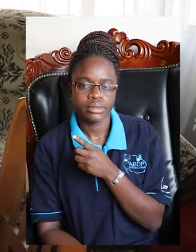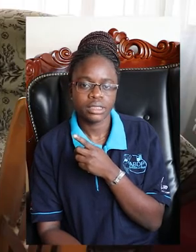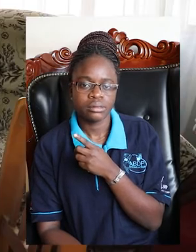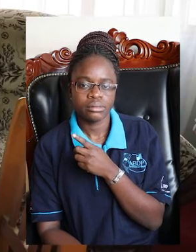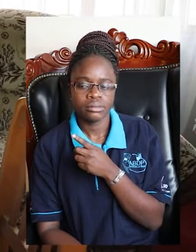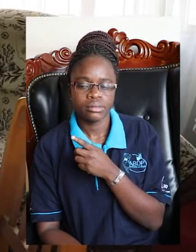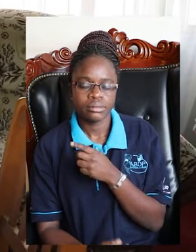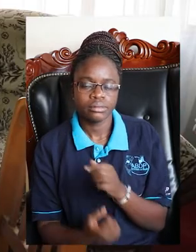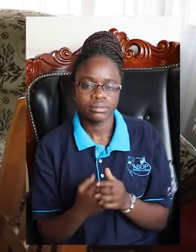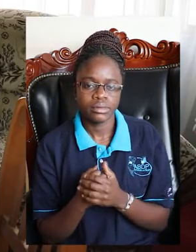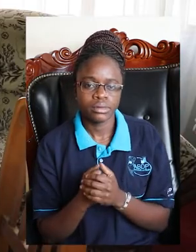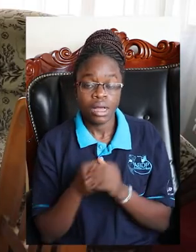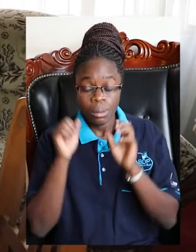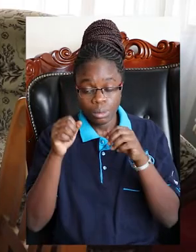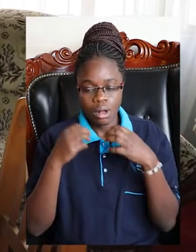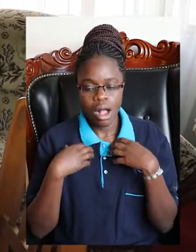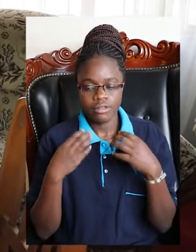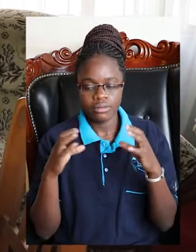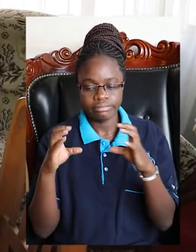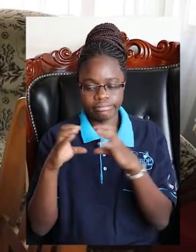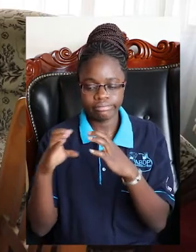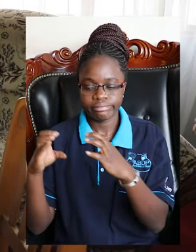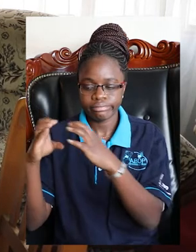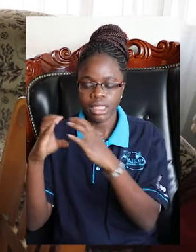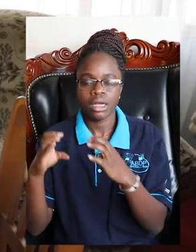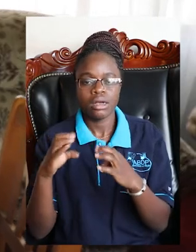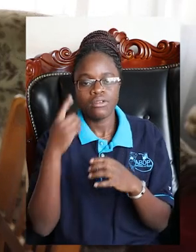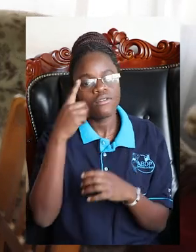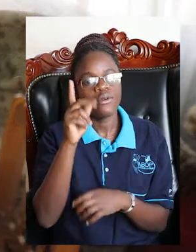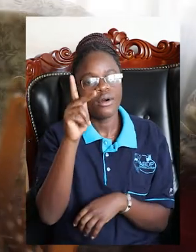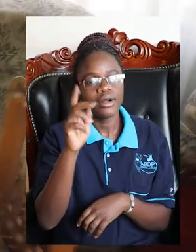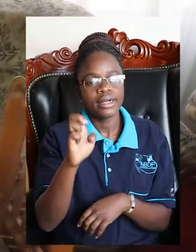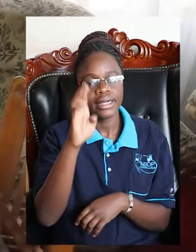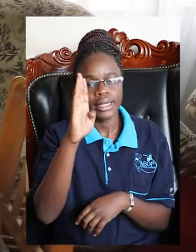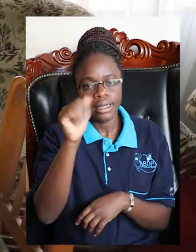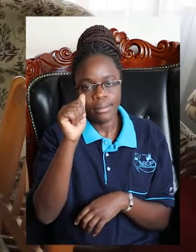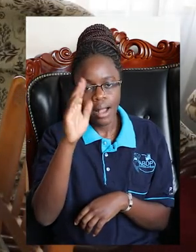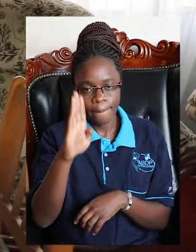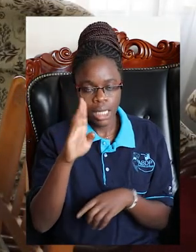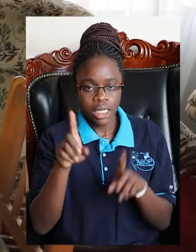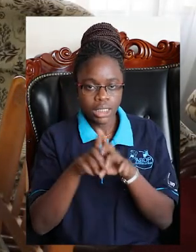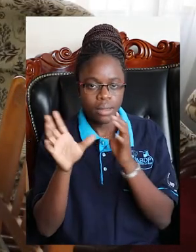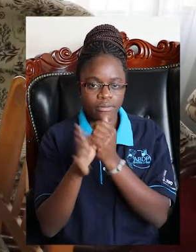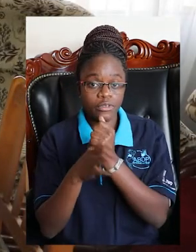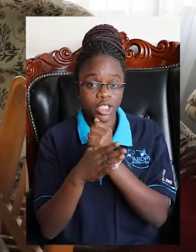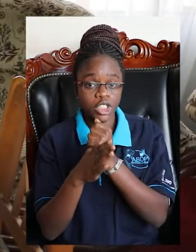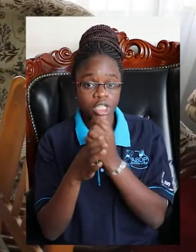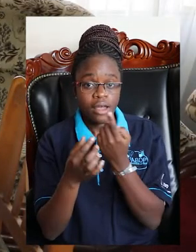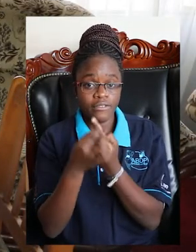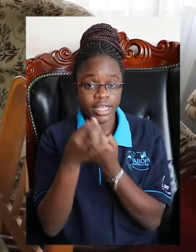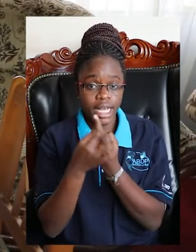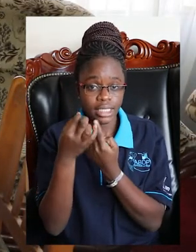your balls for the kebabs. Then you'll deep fry them. The fish fingers, we've made them